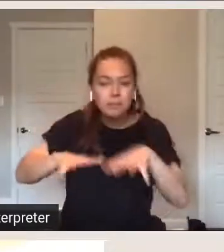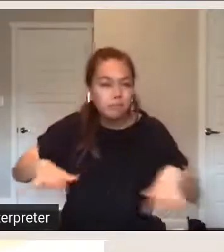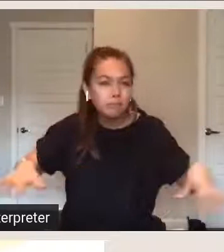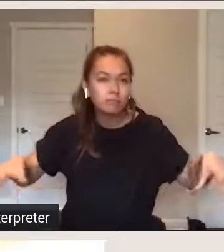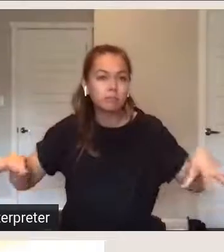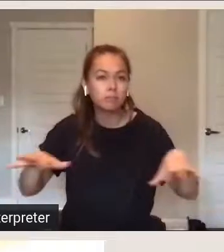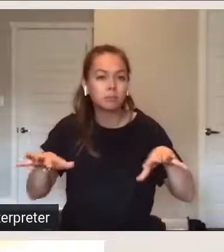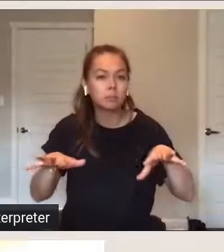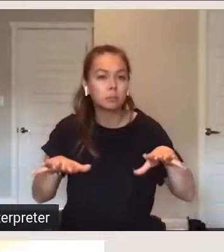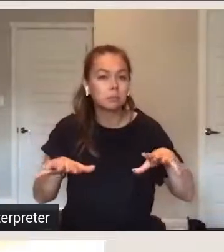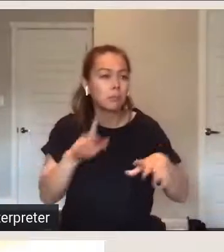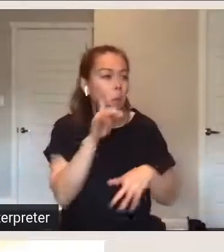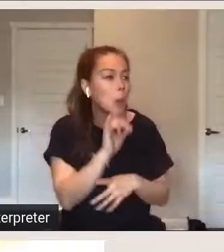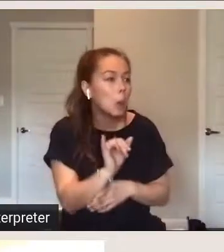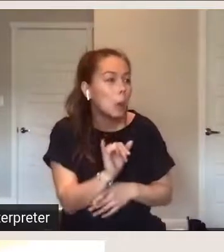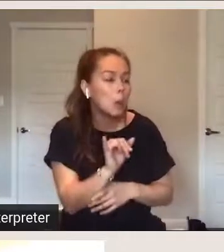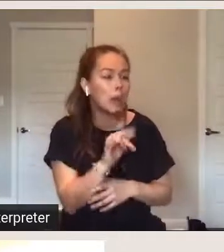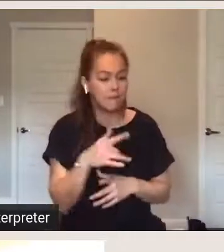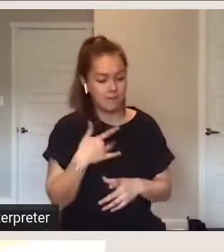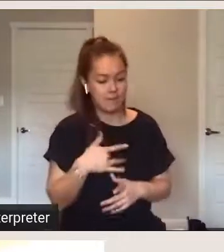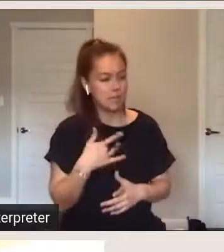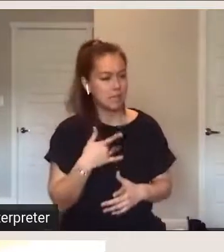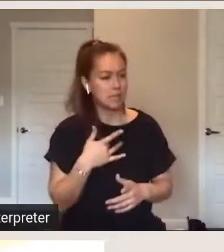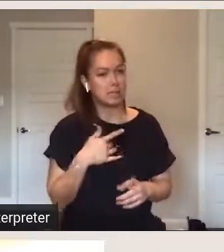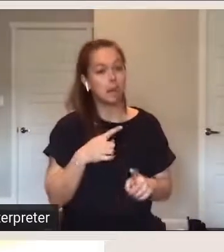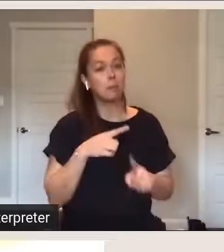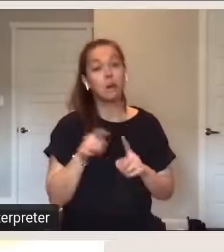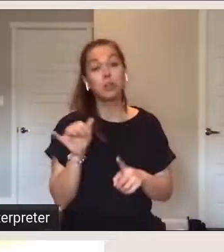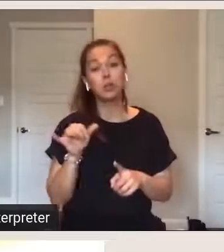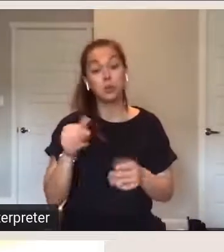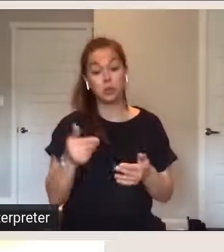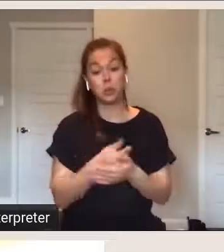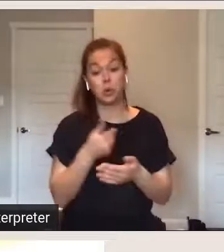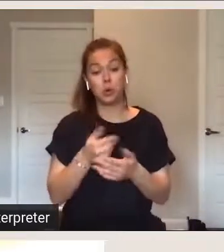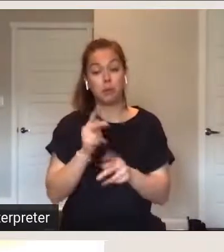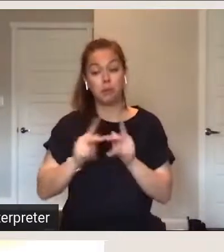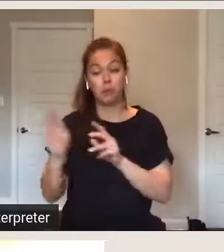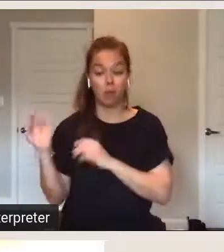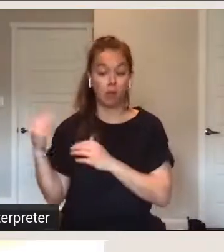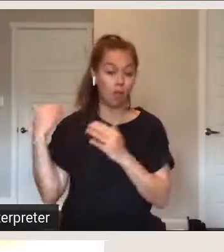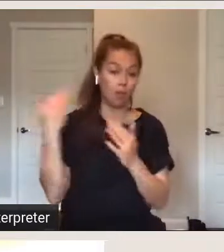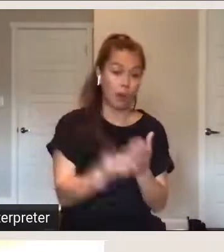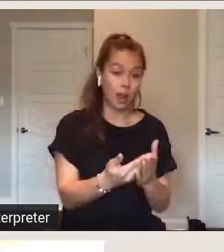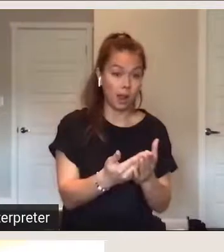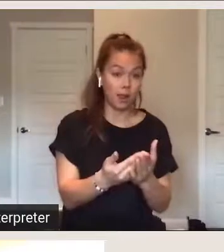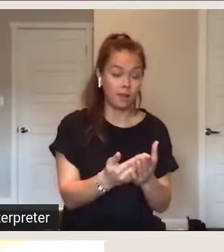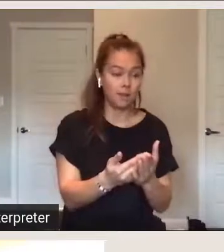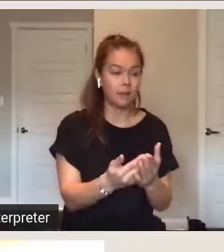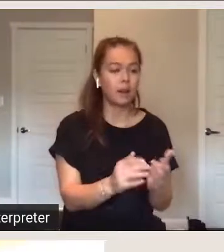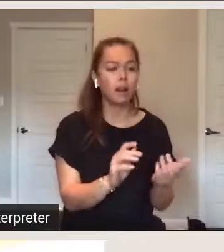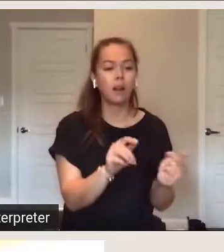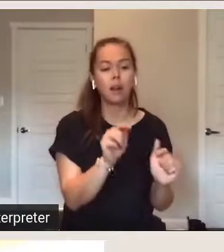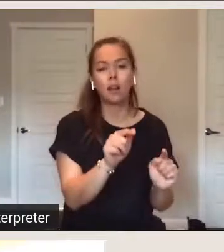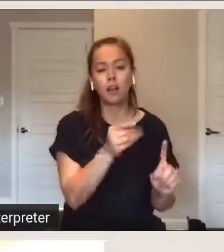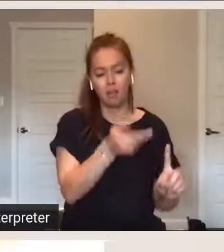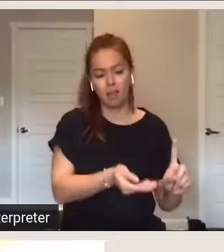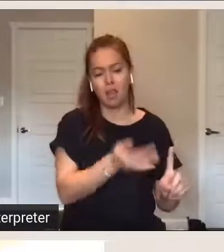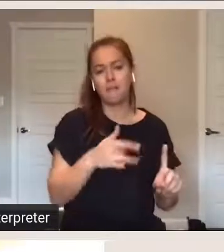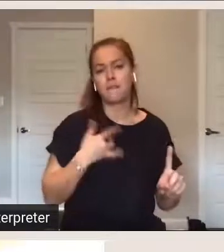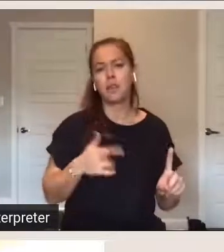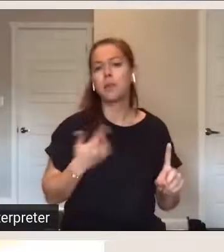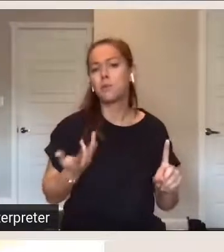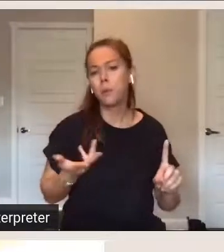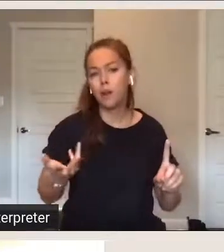that place. So that was something that, you know, as a journalist, I really wanted to like learn from and connect to. Was